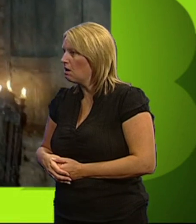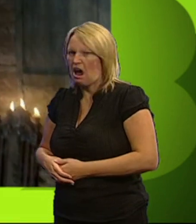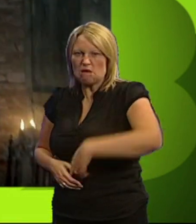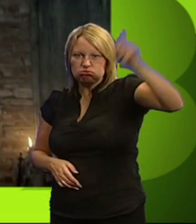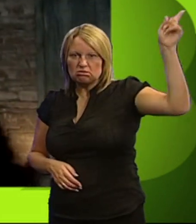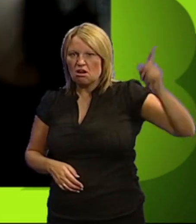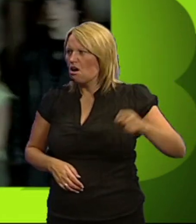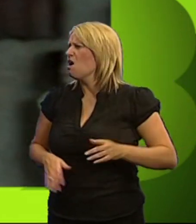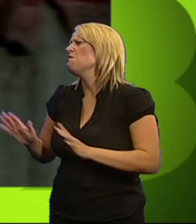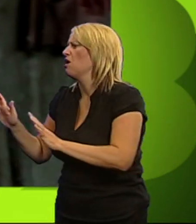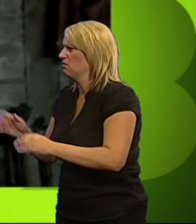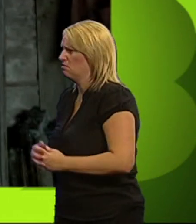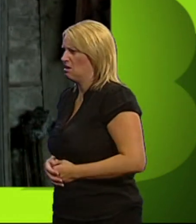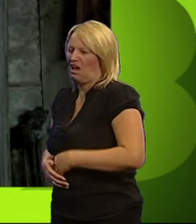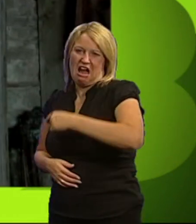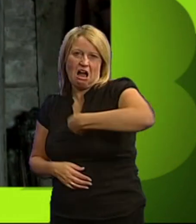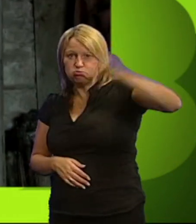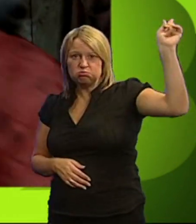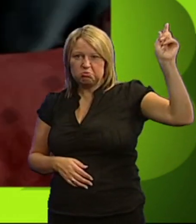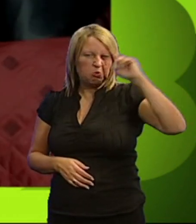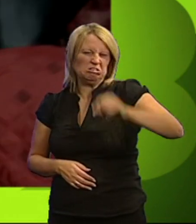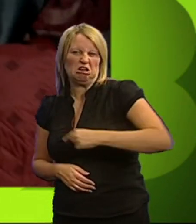But Bun Bun! Run out! Witch!